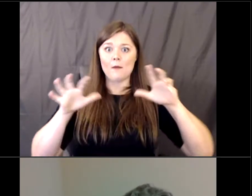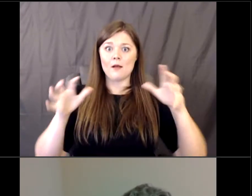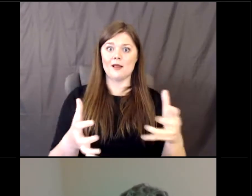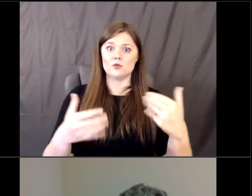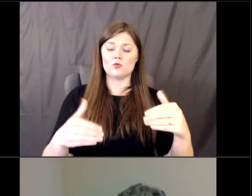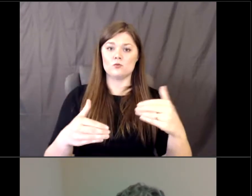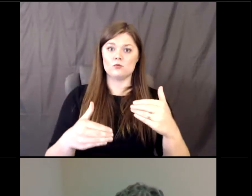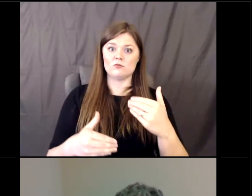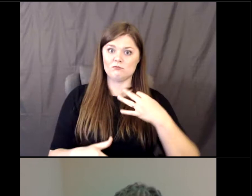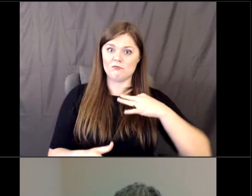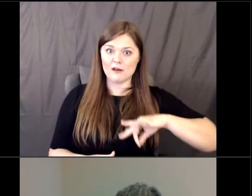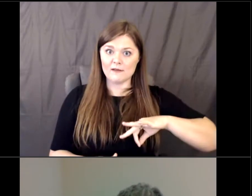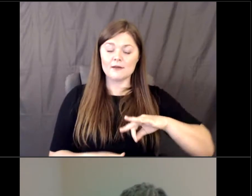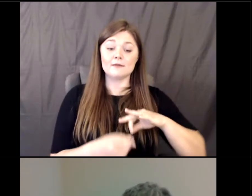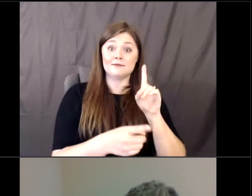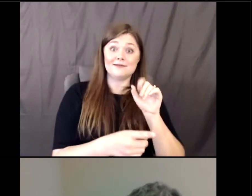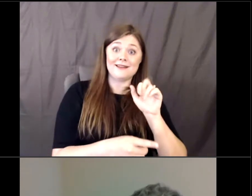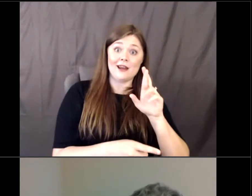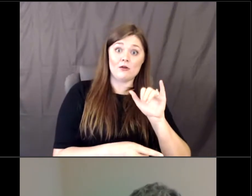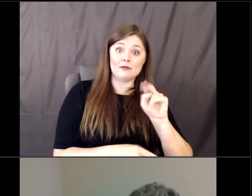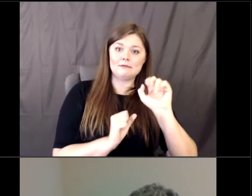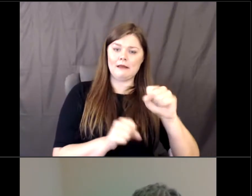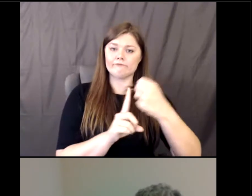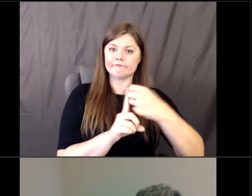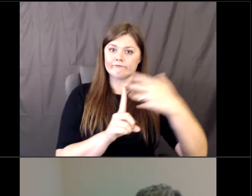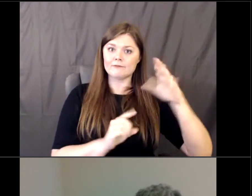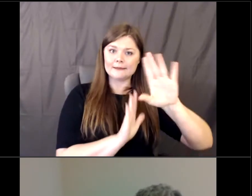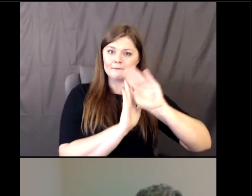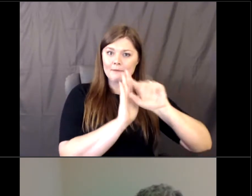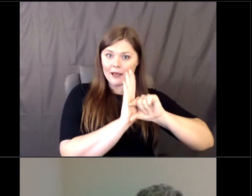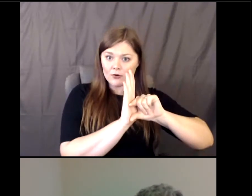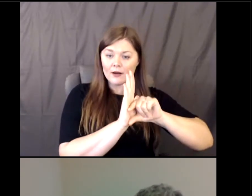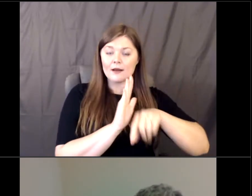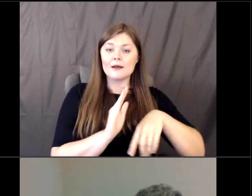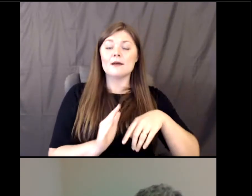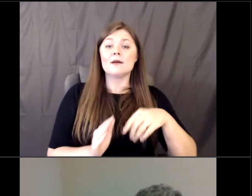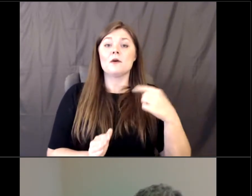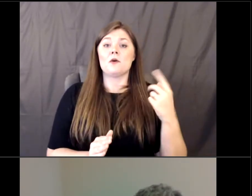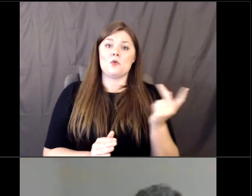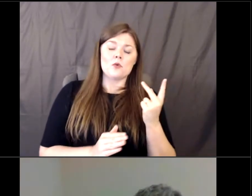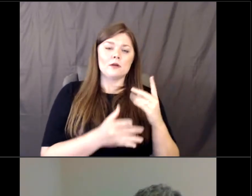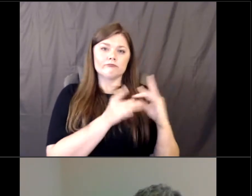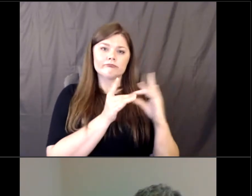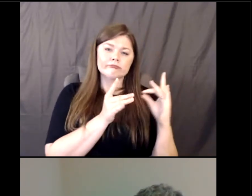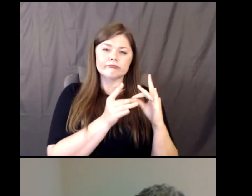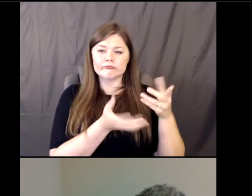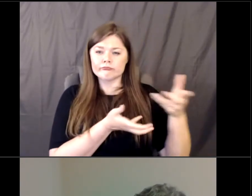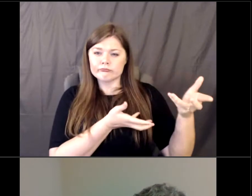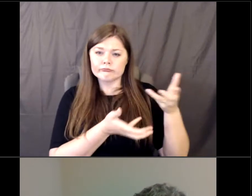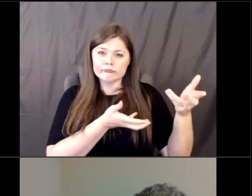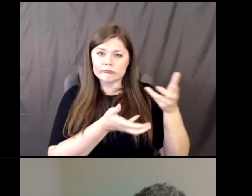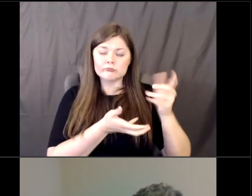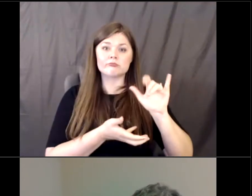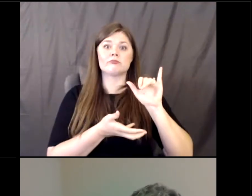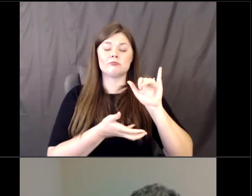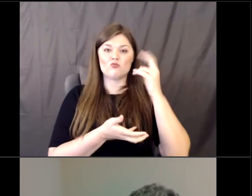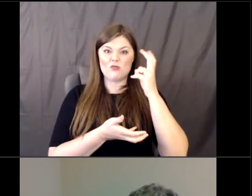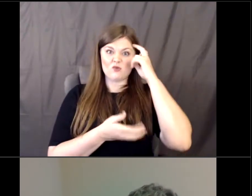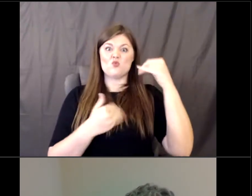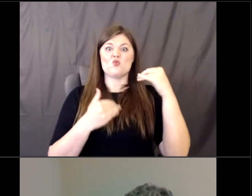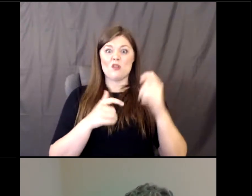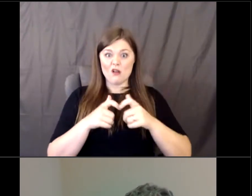a little bit about his background, and we just as we started talking, we realized that we had a large population in